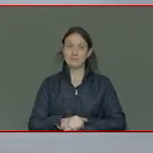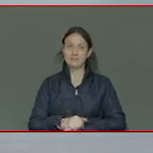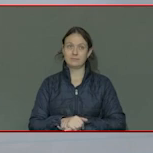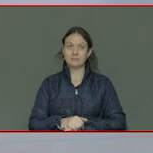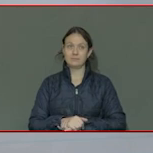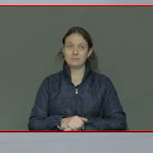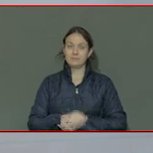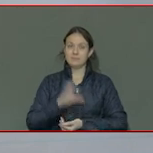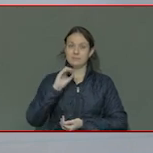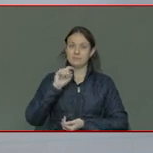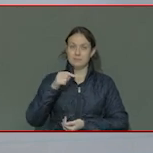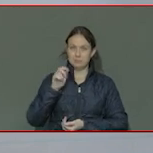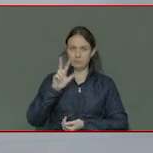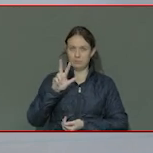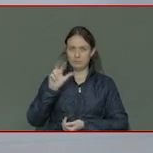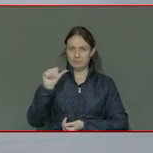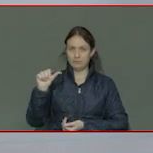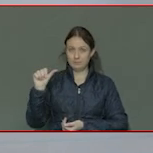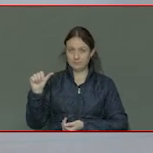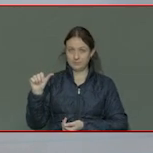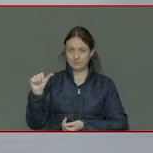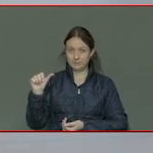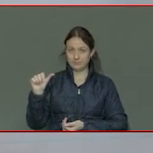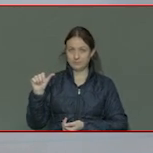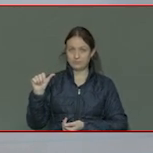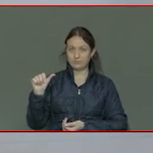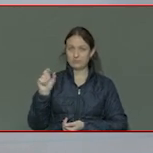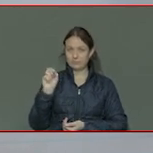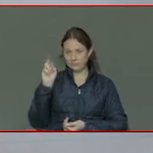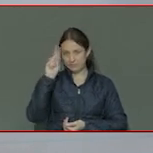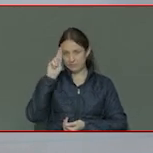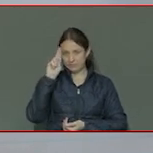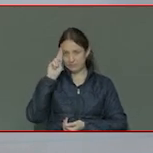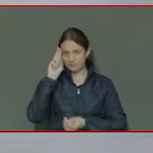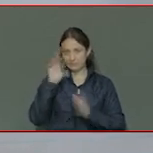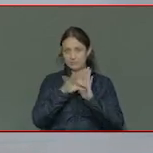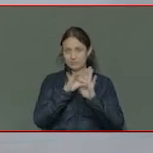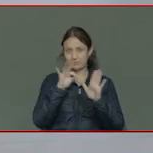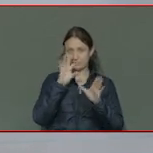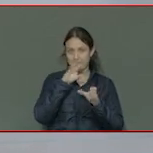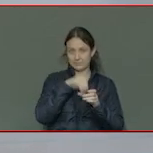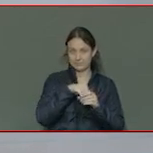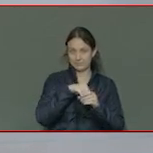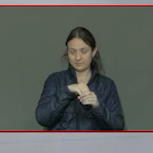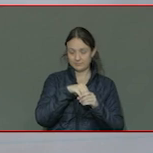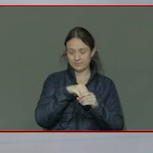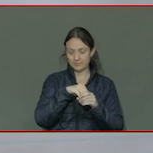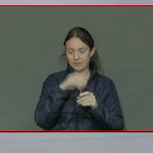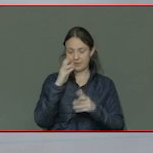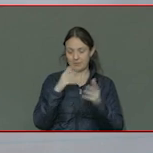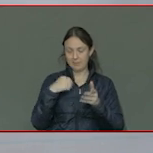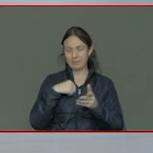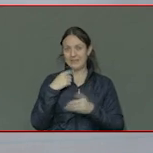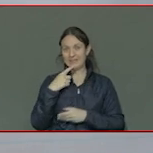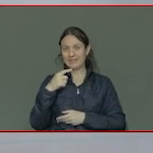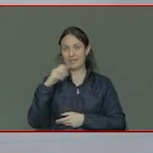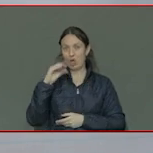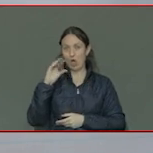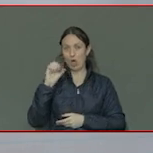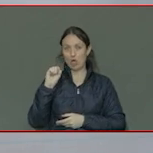It gives you 0.866 if I put in cos 30. If I put in